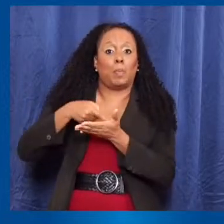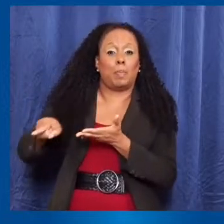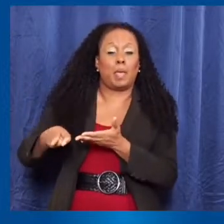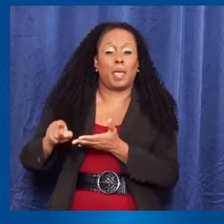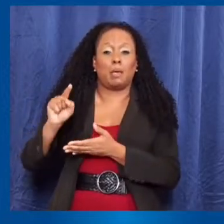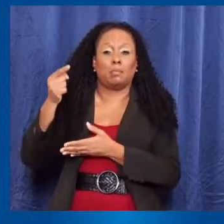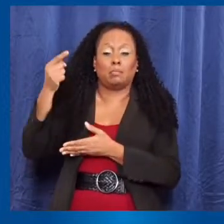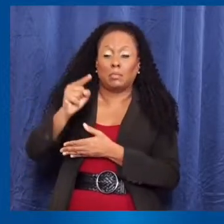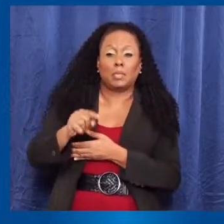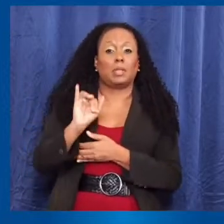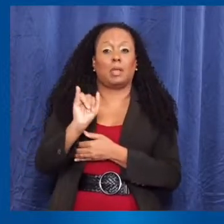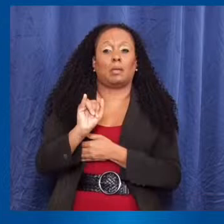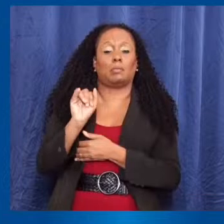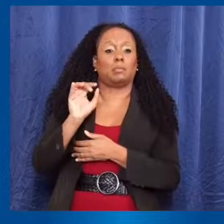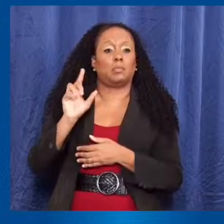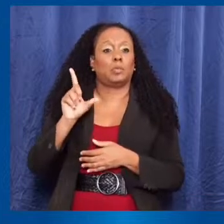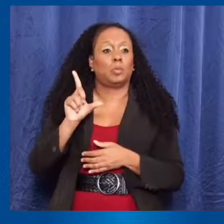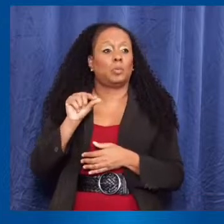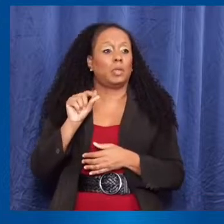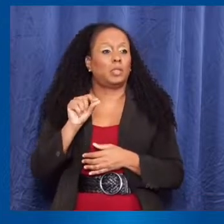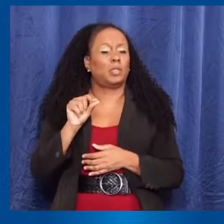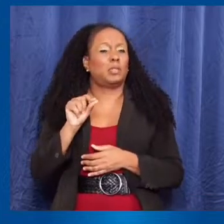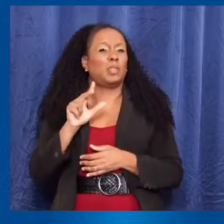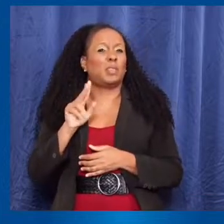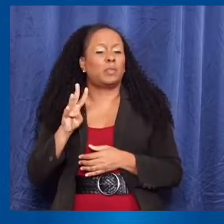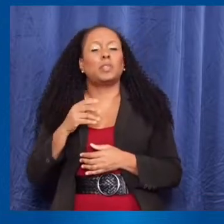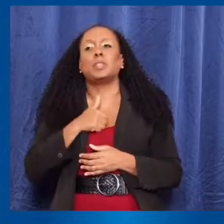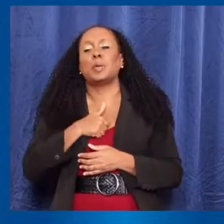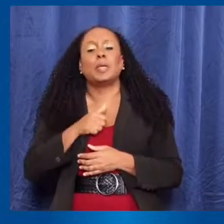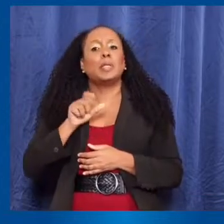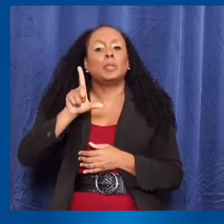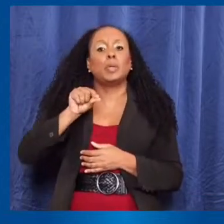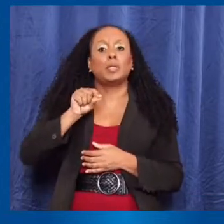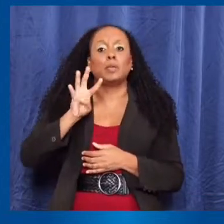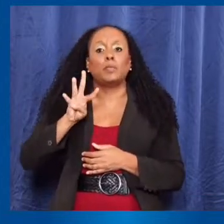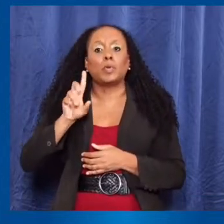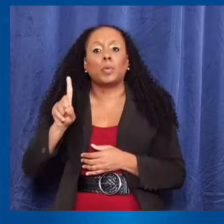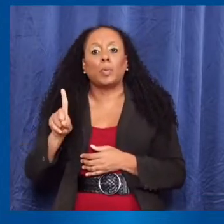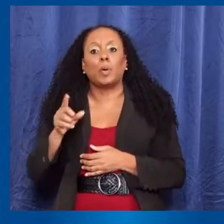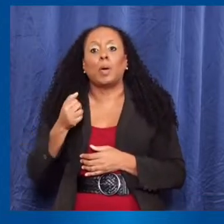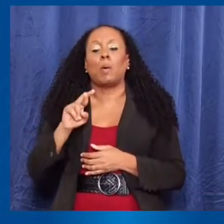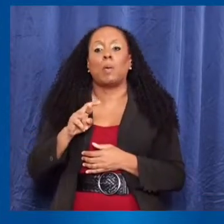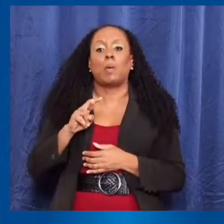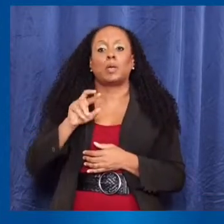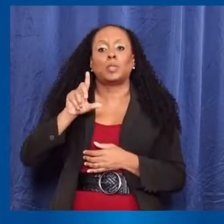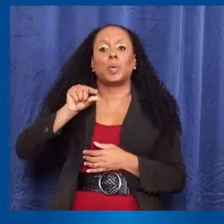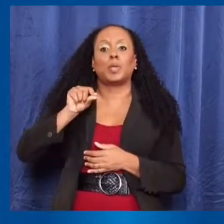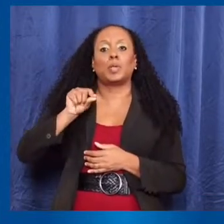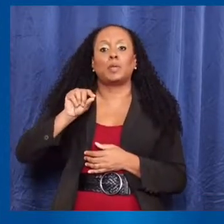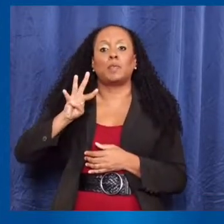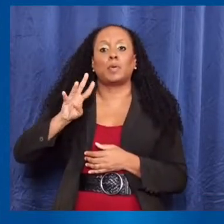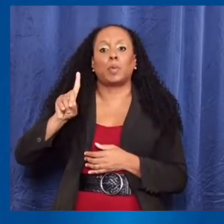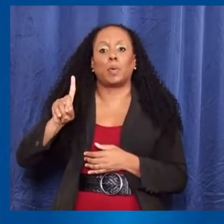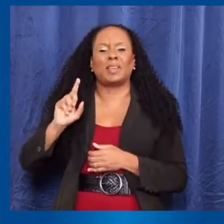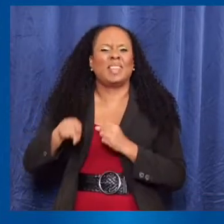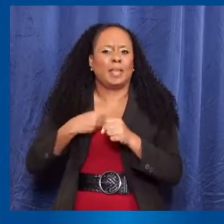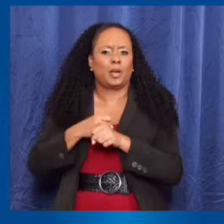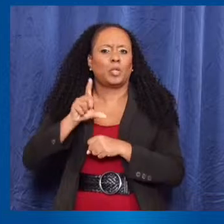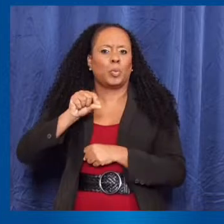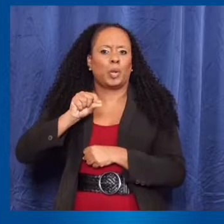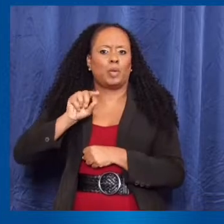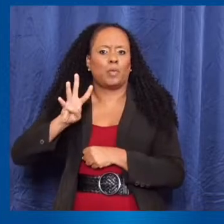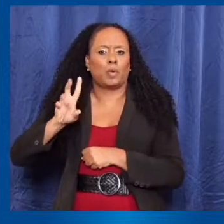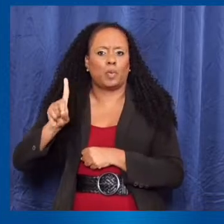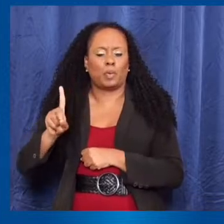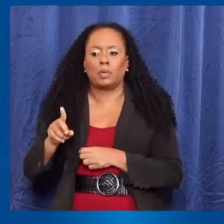2034 or 2041, or 2044. Why? Because it means then we have that